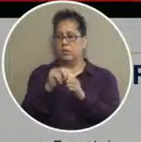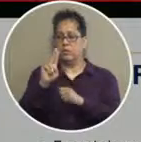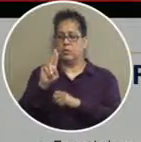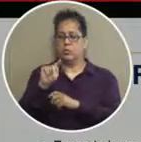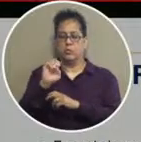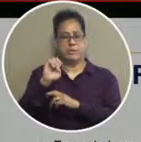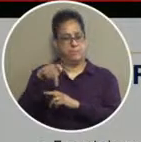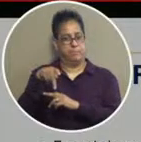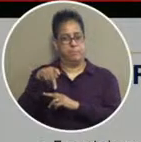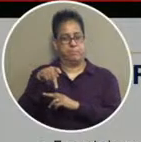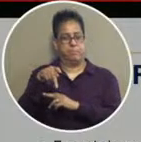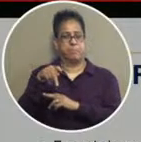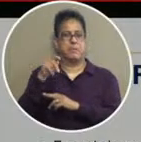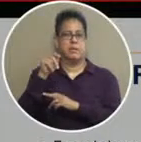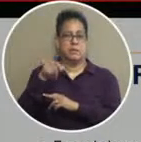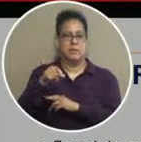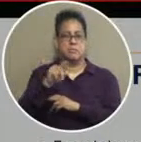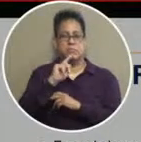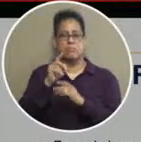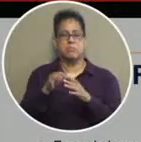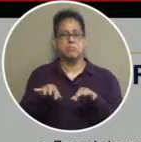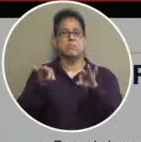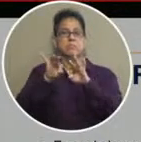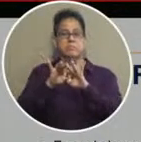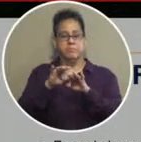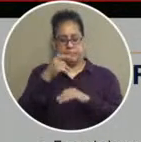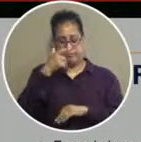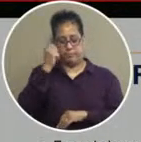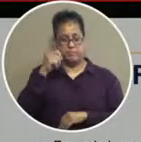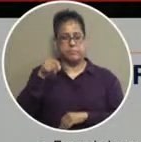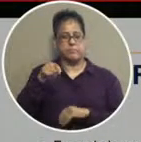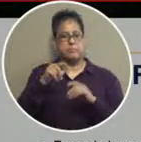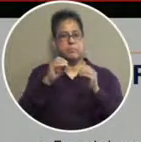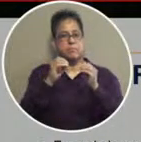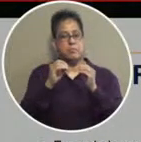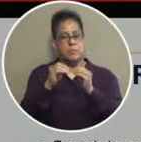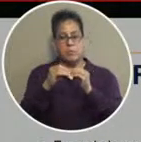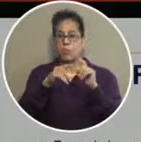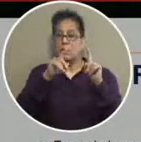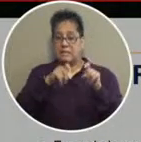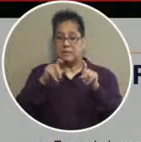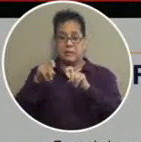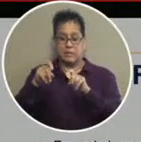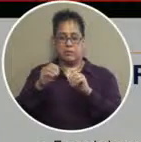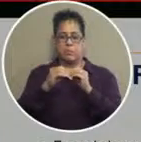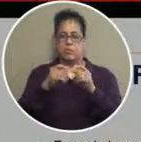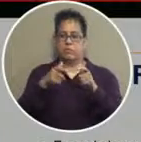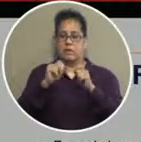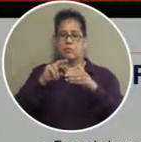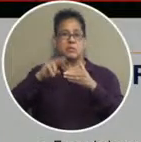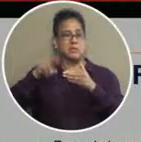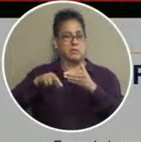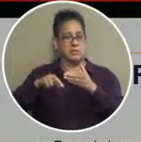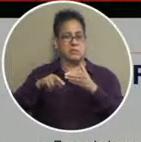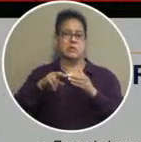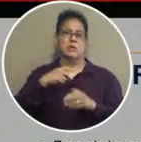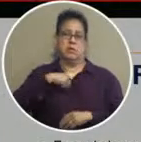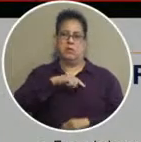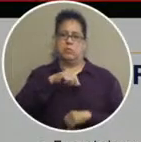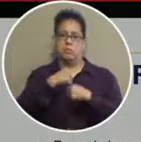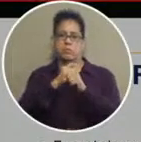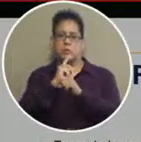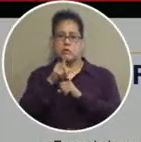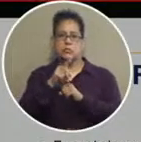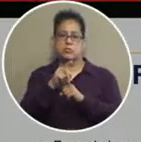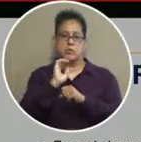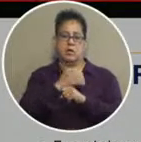UTEP. This is incredibly important because with more testing and expedited results, we can actually make sure that we